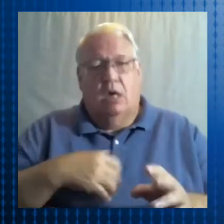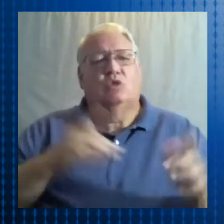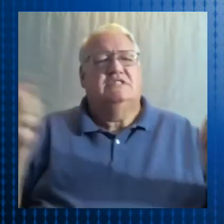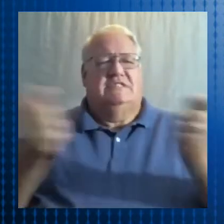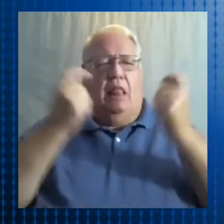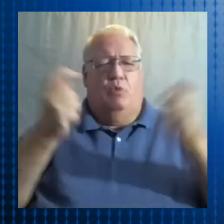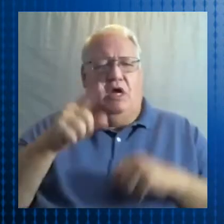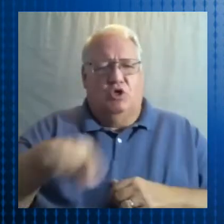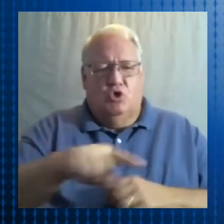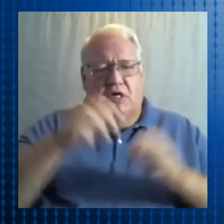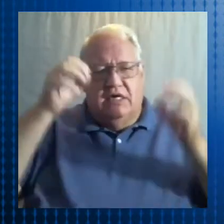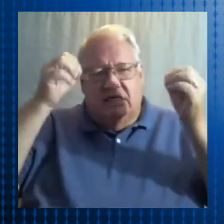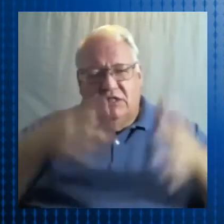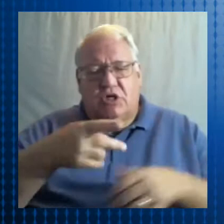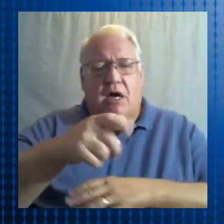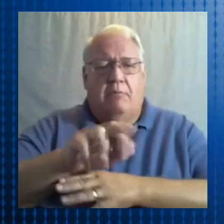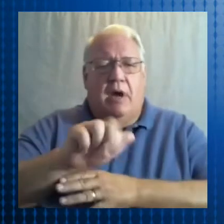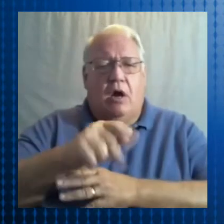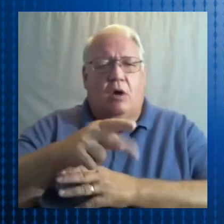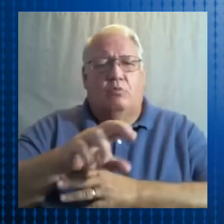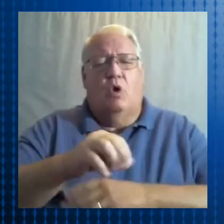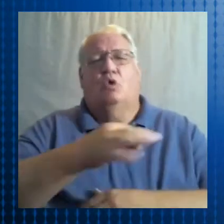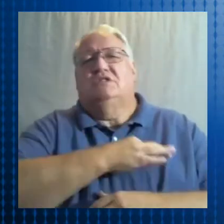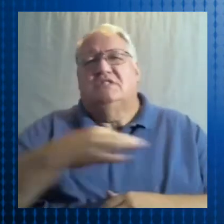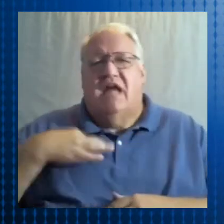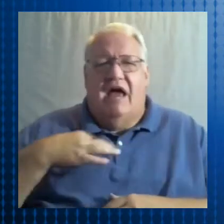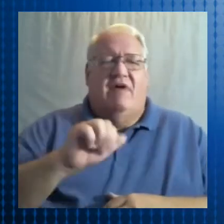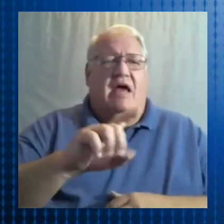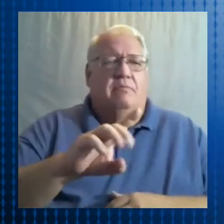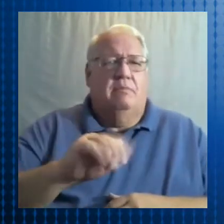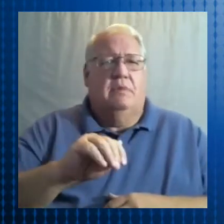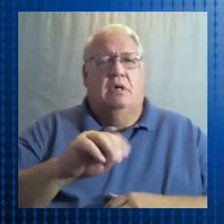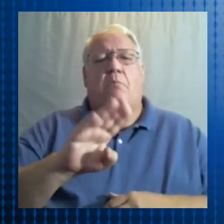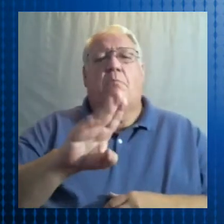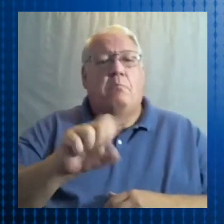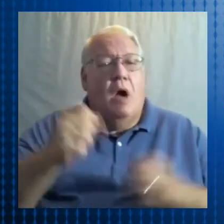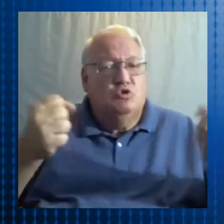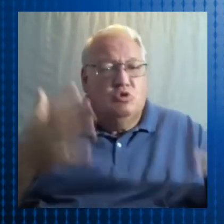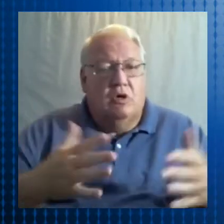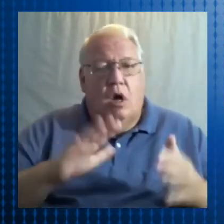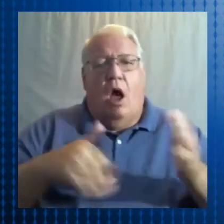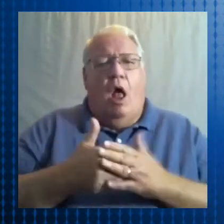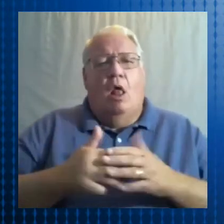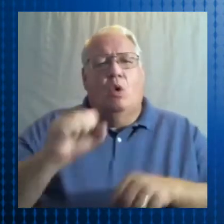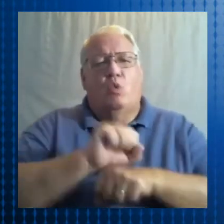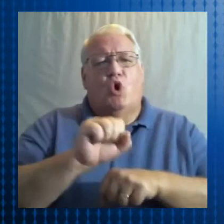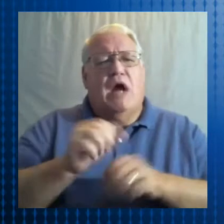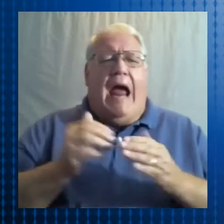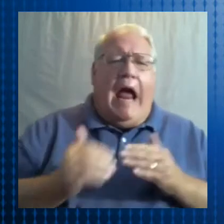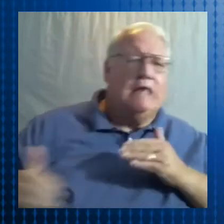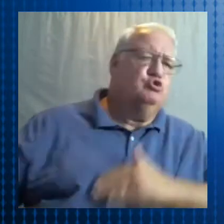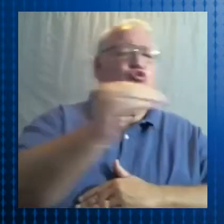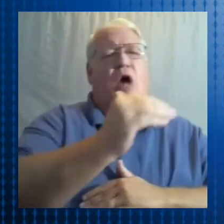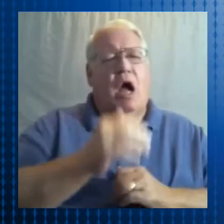Teachers, parapros, staff administrators, bus drivers. They all went the extra mile for our students. You